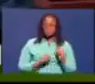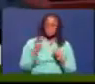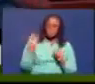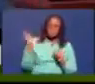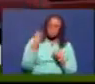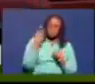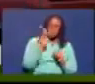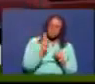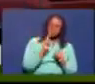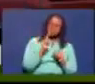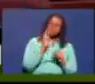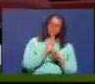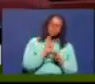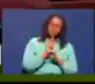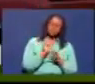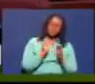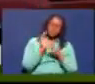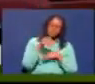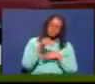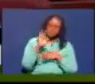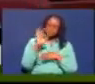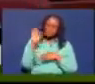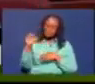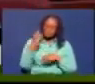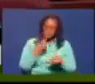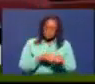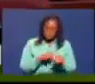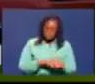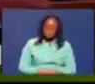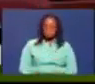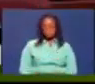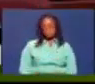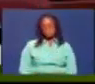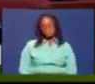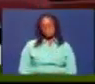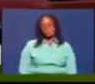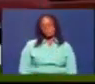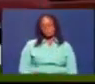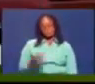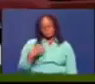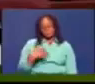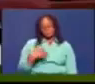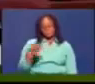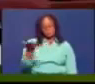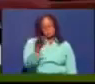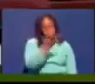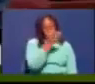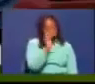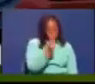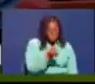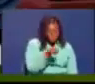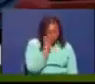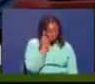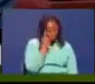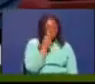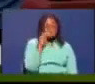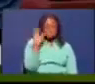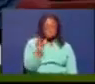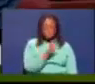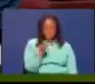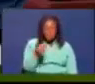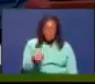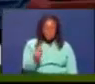over 35 times. So, Mr. Speaker, the country must know it's not parliament. And somebody, in fact, we need to